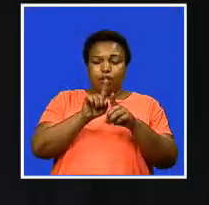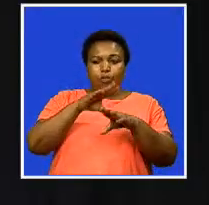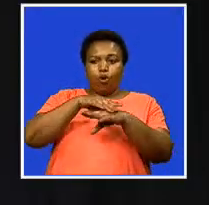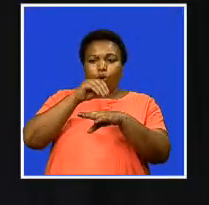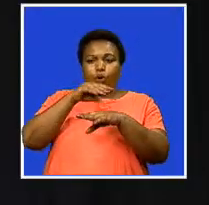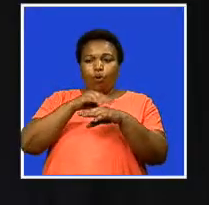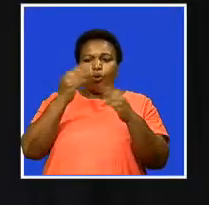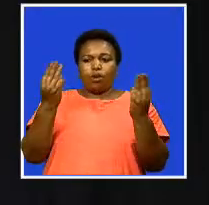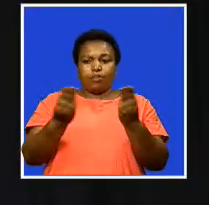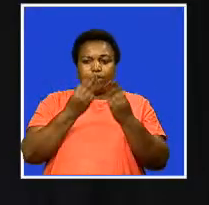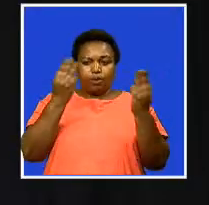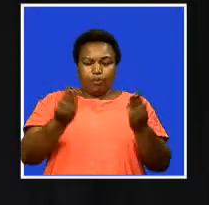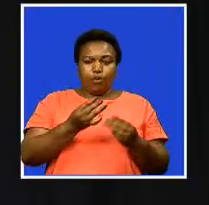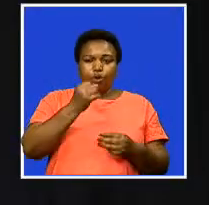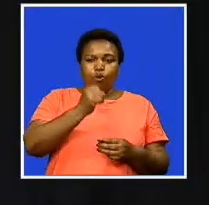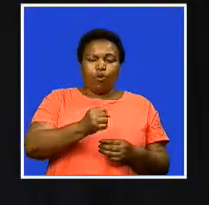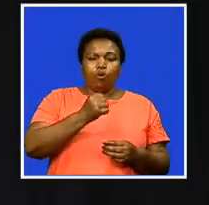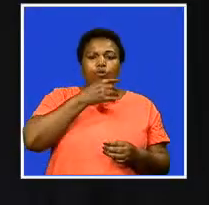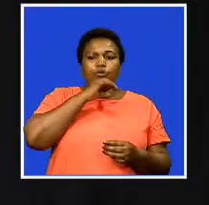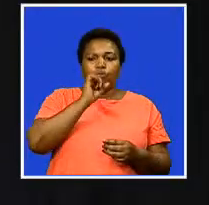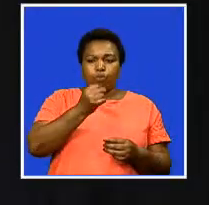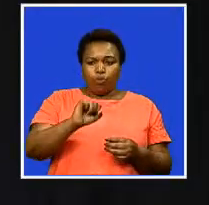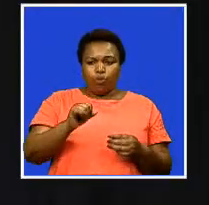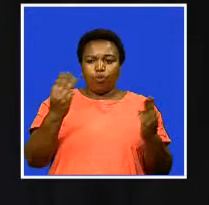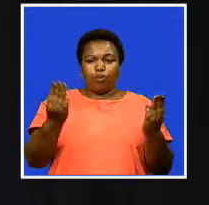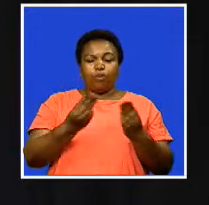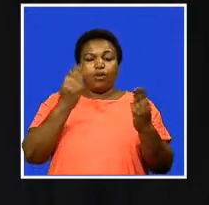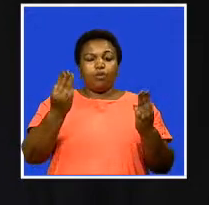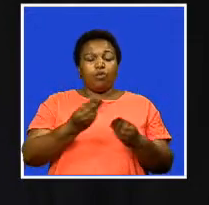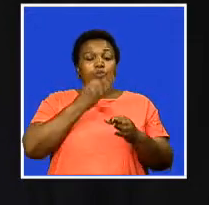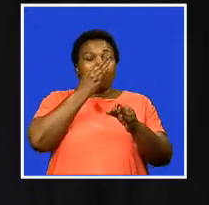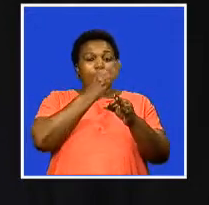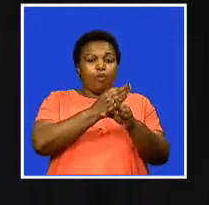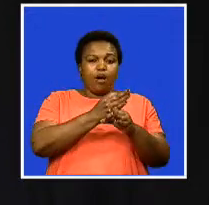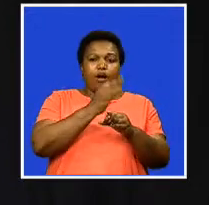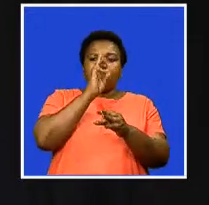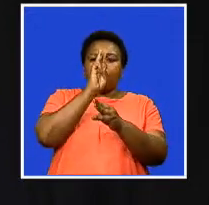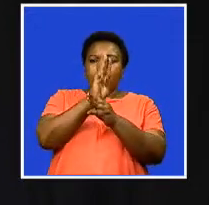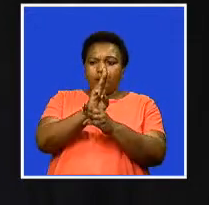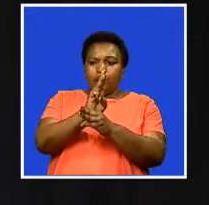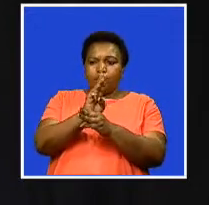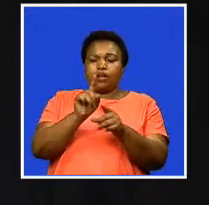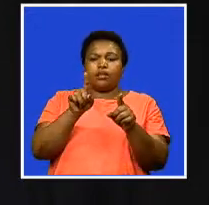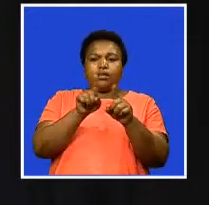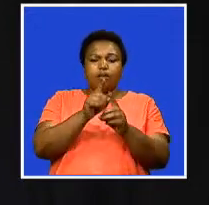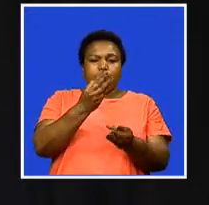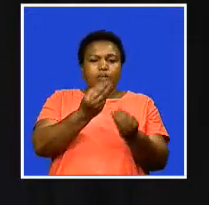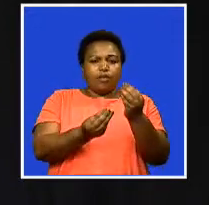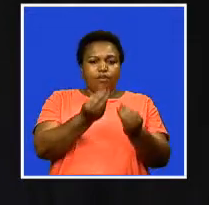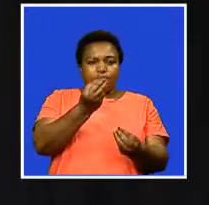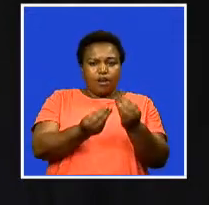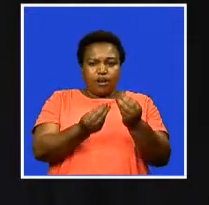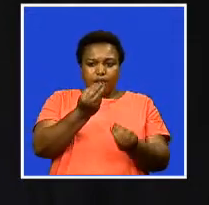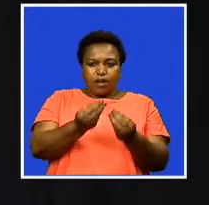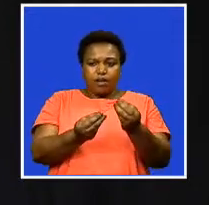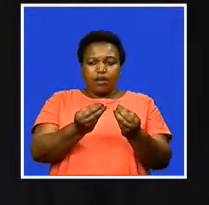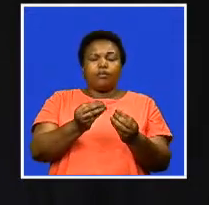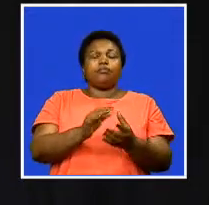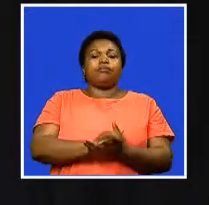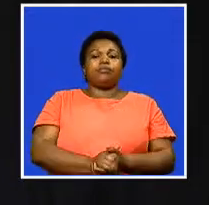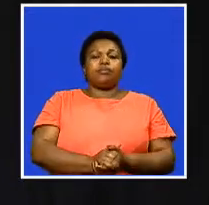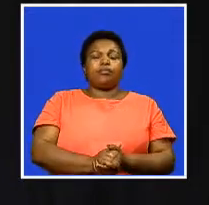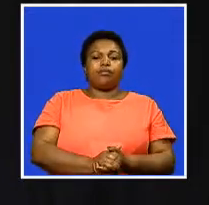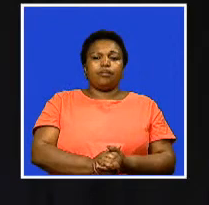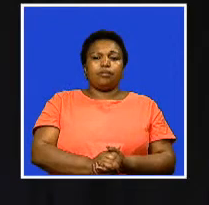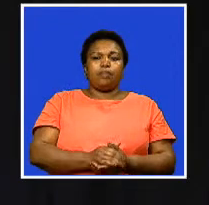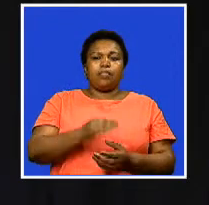bogogo bomkhulu bobaba emakhaya bantwana. Ngisho nabokhewane esinekwabo